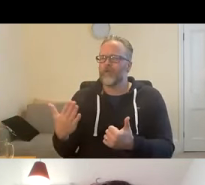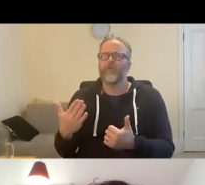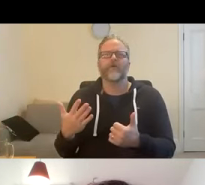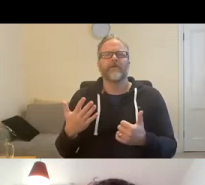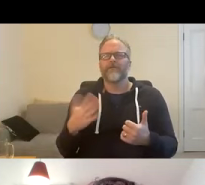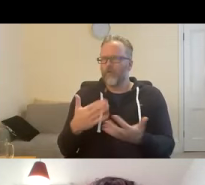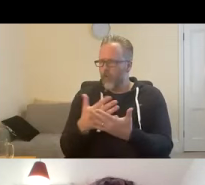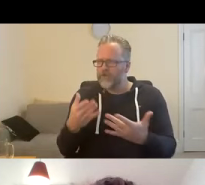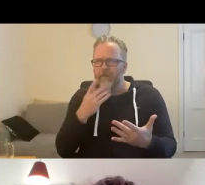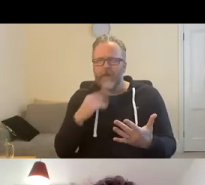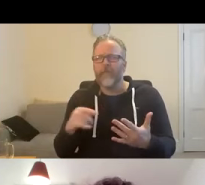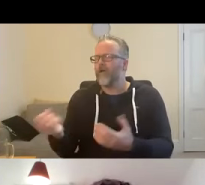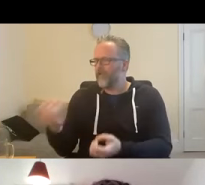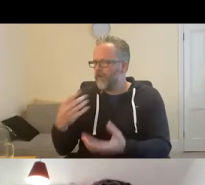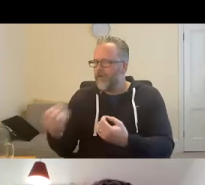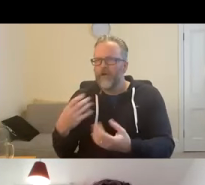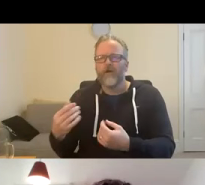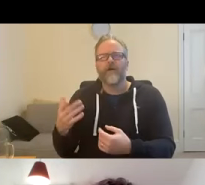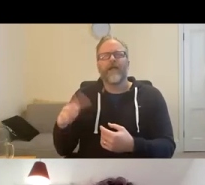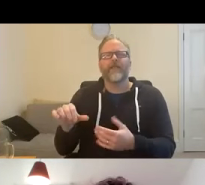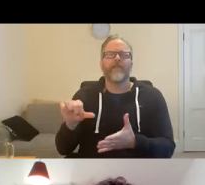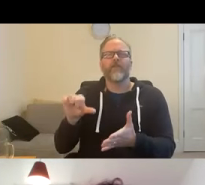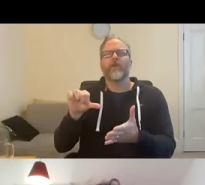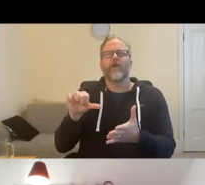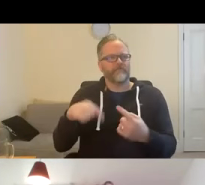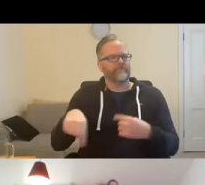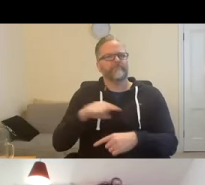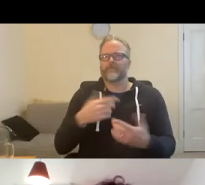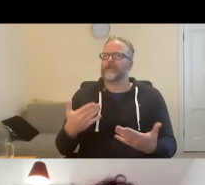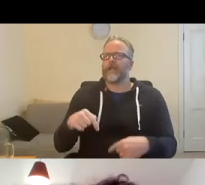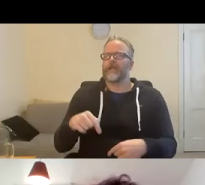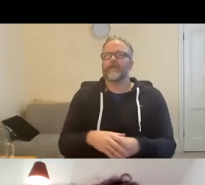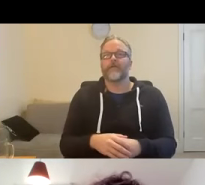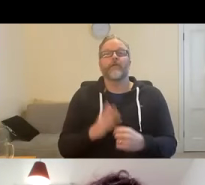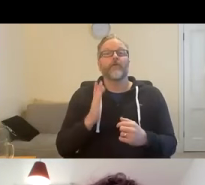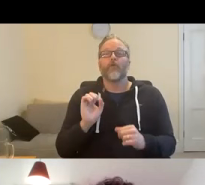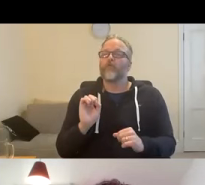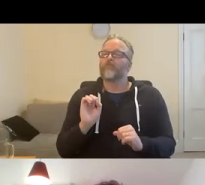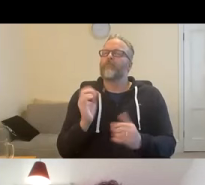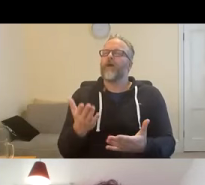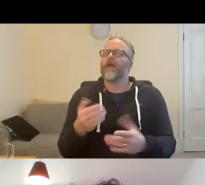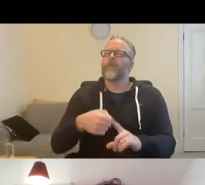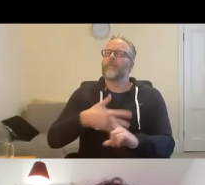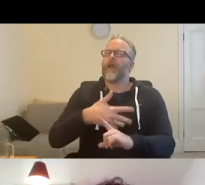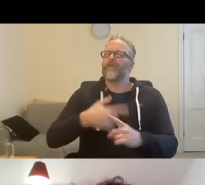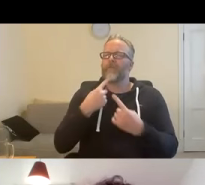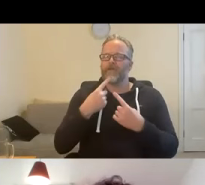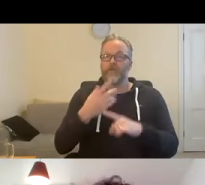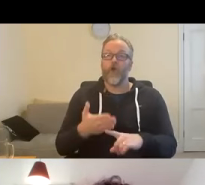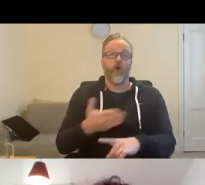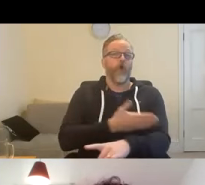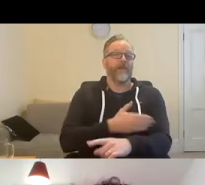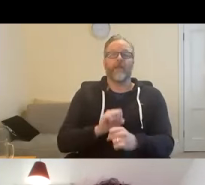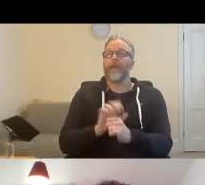from several people who are in the CORC Forum today. Just to provide a little bit of background, so very early on in the